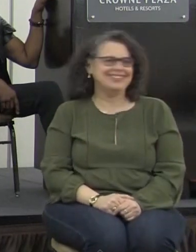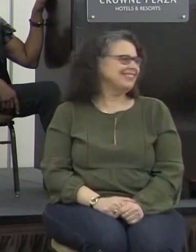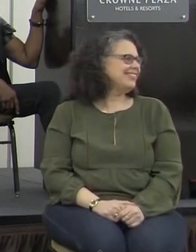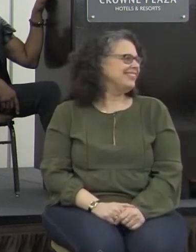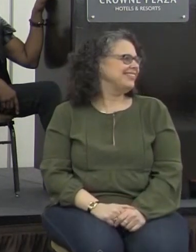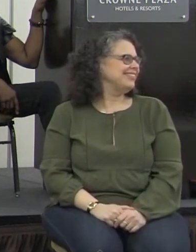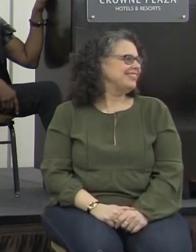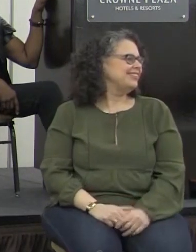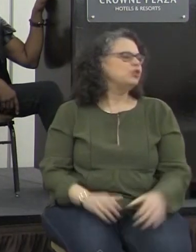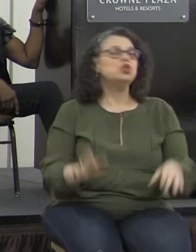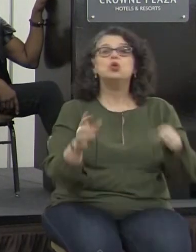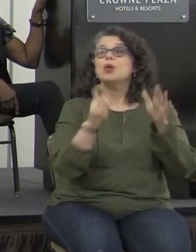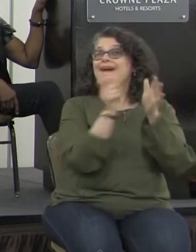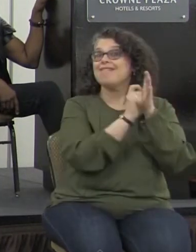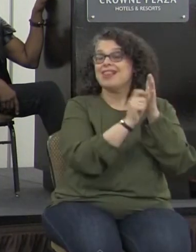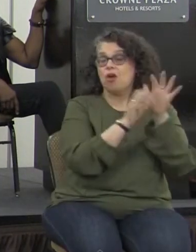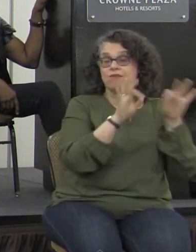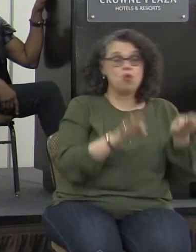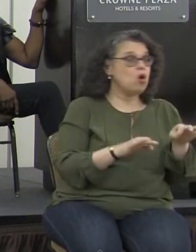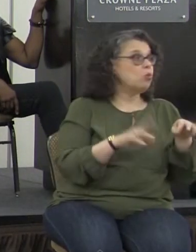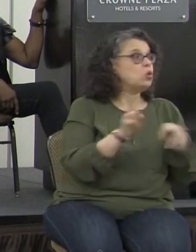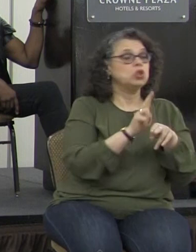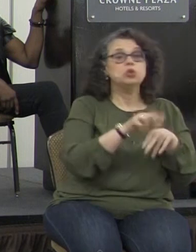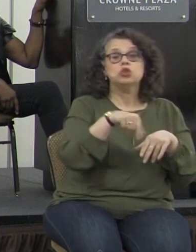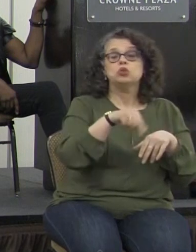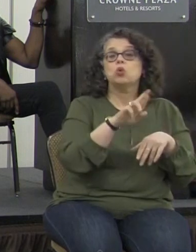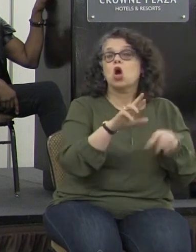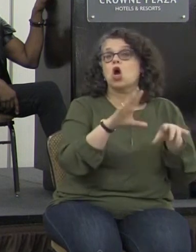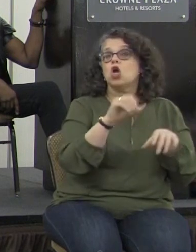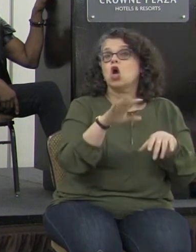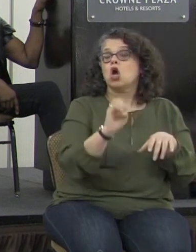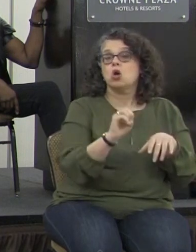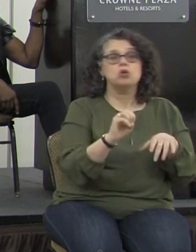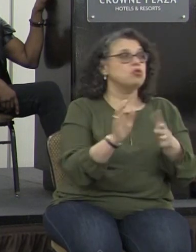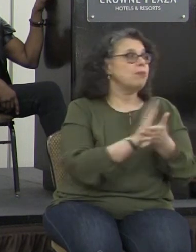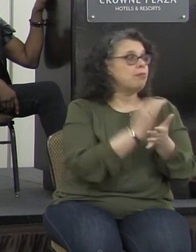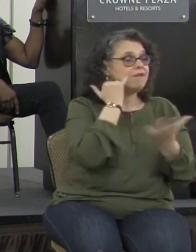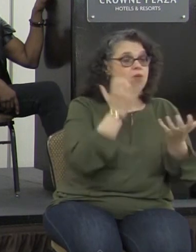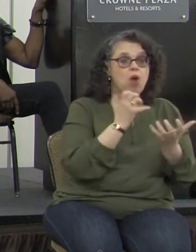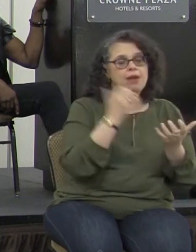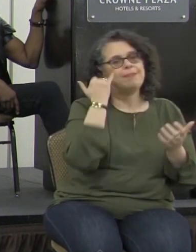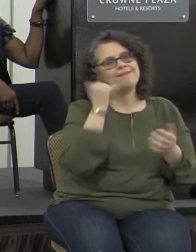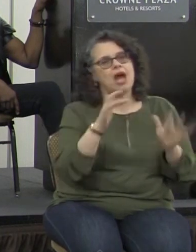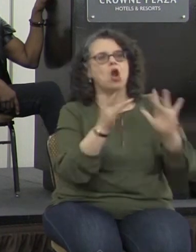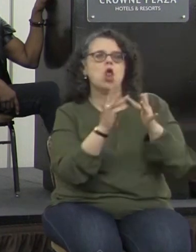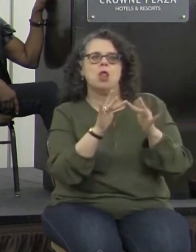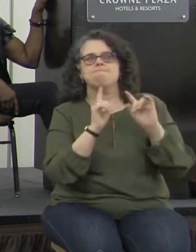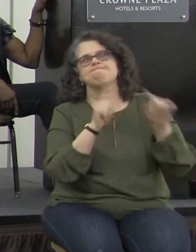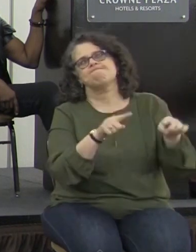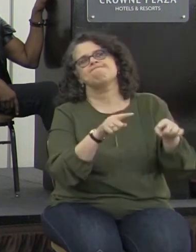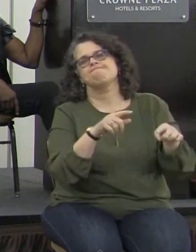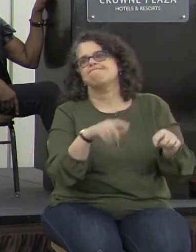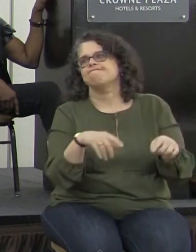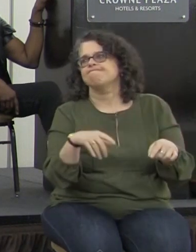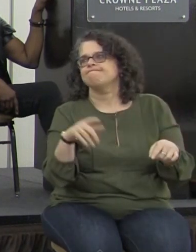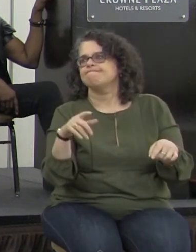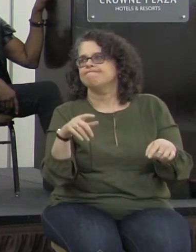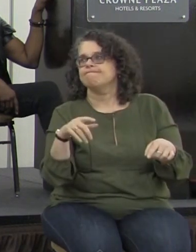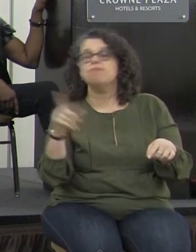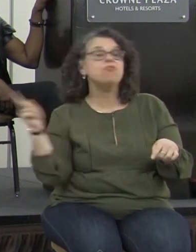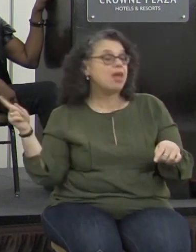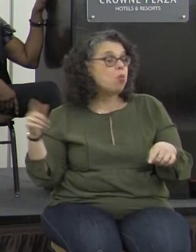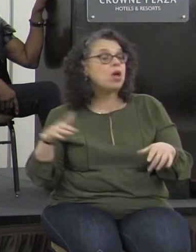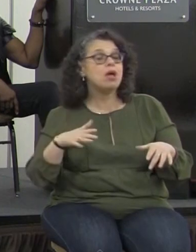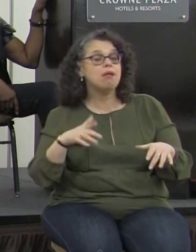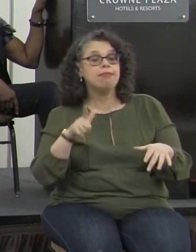Otherwise, you can use the QR code and read the class online. So, paper if you want it, otherwise, online. They will lay hands up here if